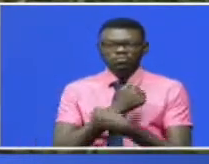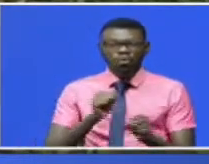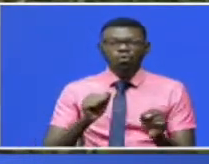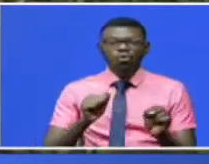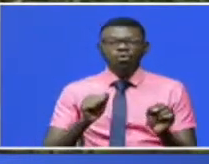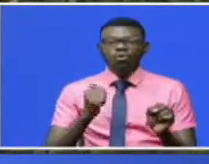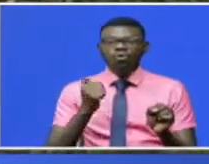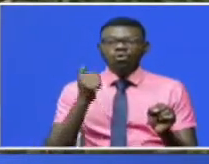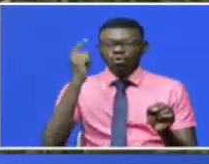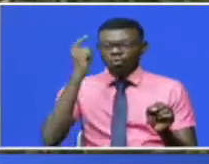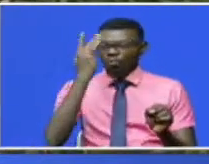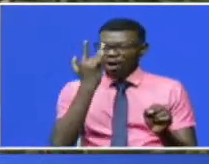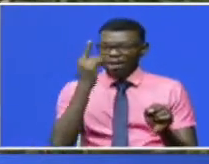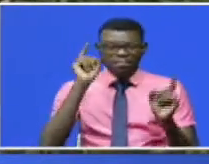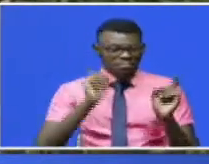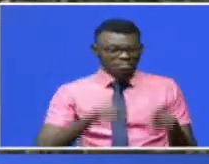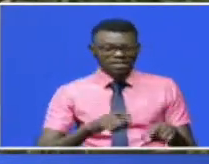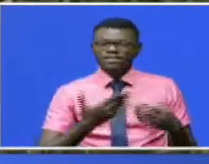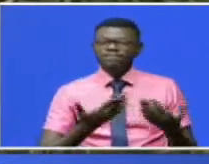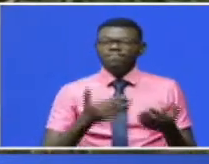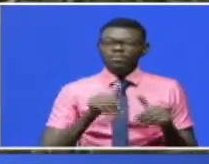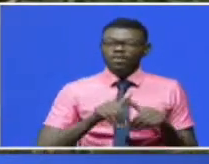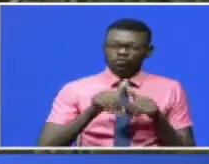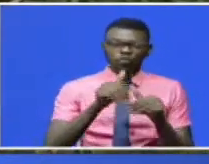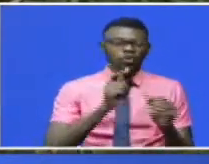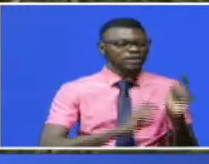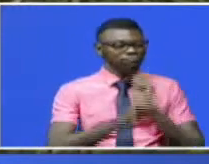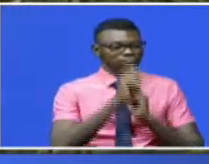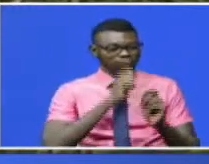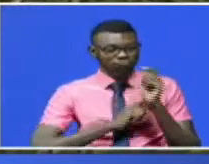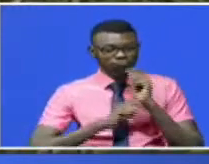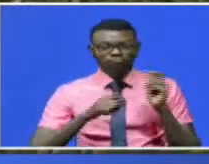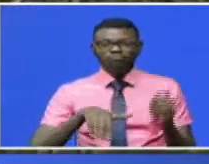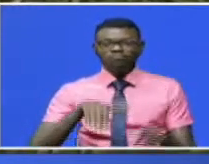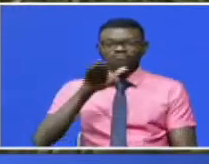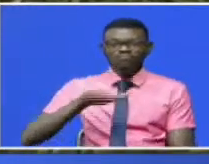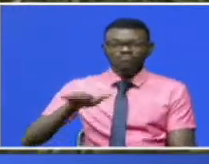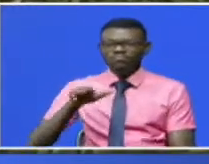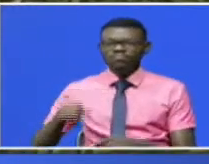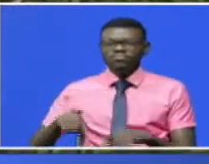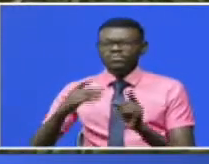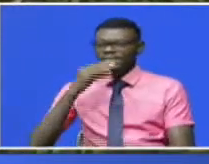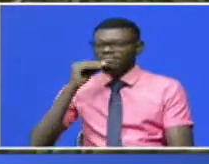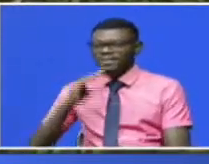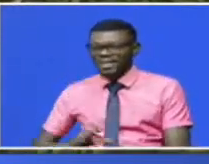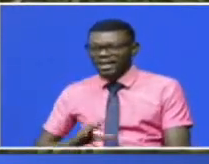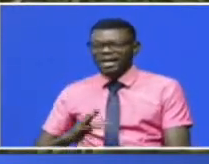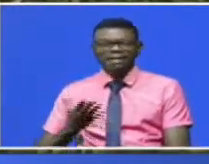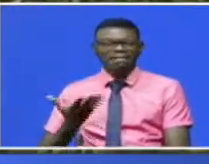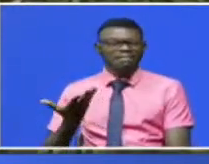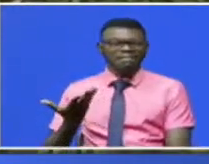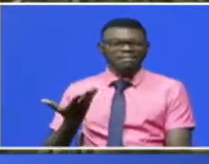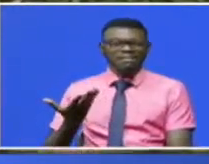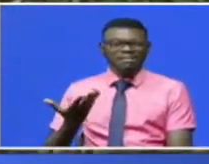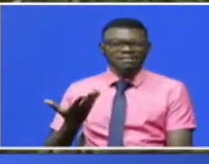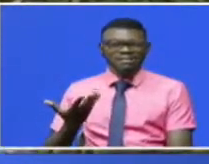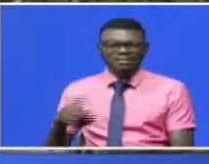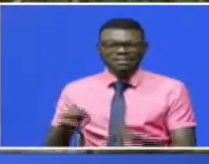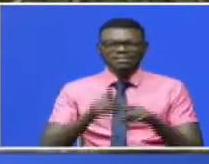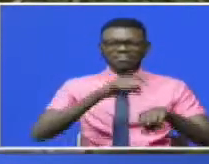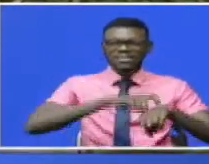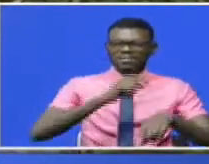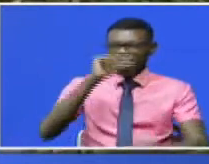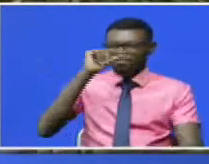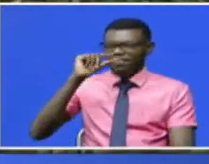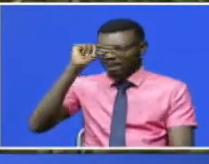assembly, he still has to go and sit as the speaker. And therefore he's sitting both as speaker and the legislature and at the same time sitting as the